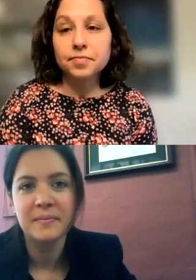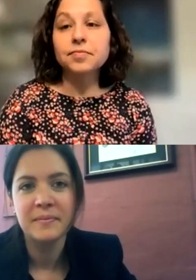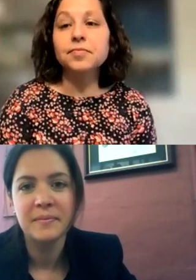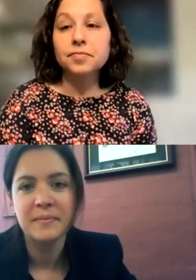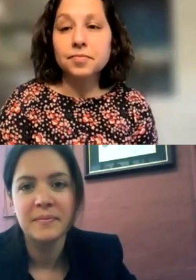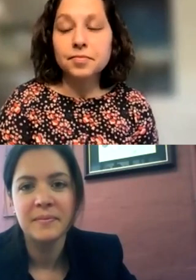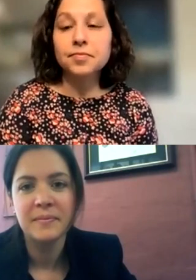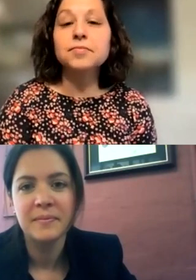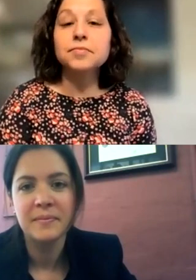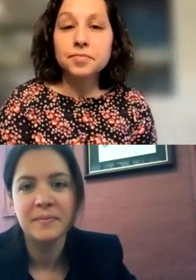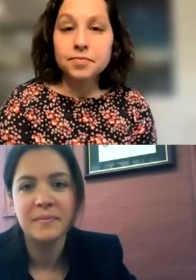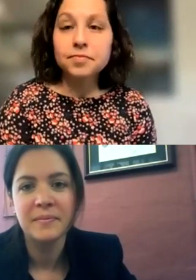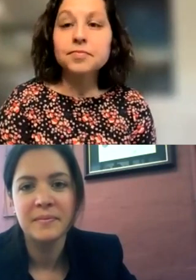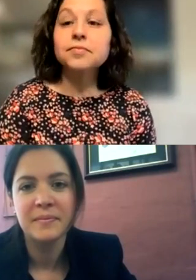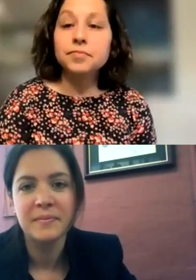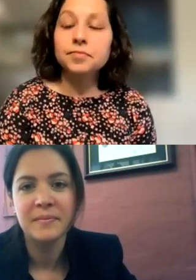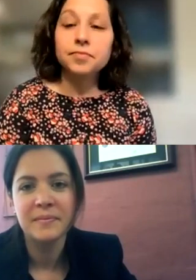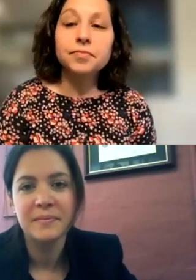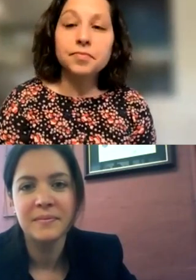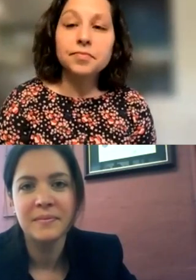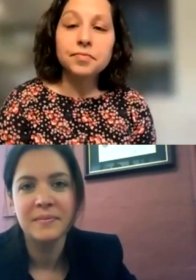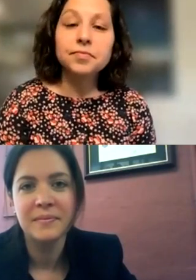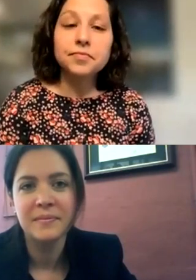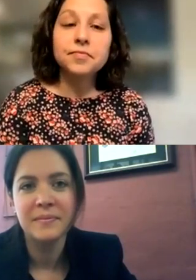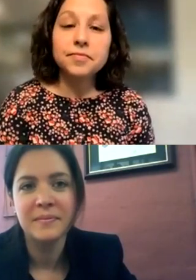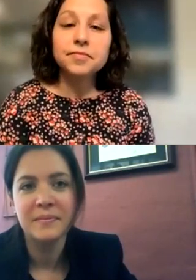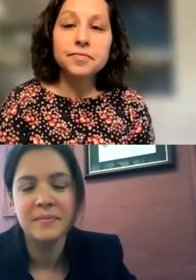is interesting and important and complicated to make